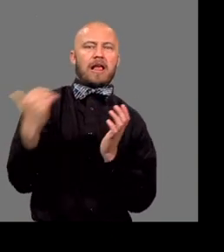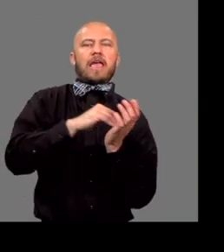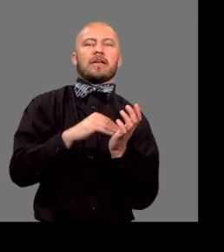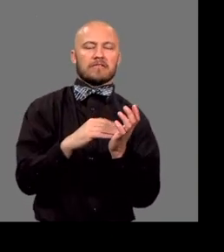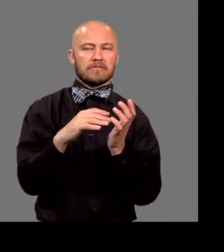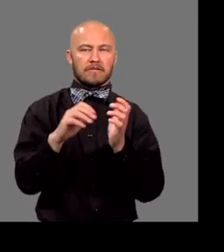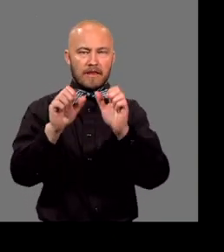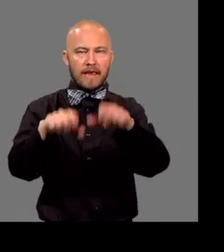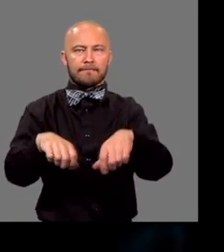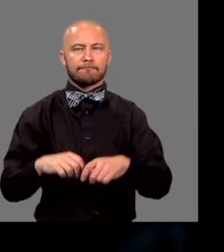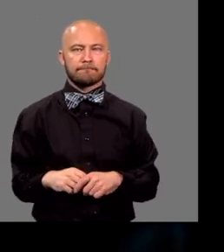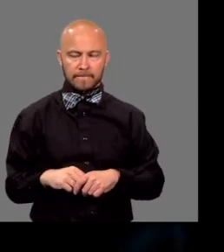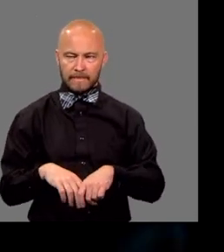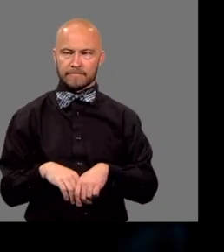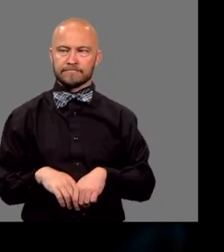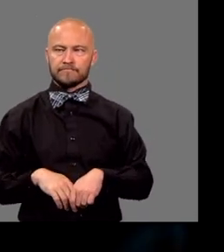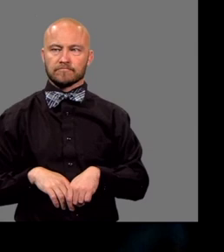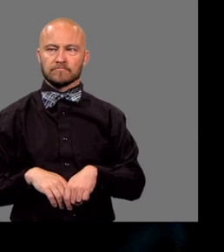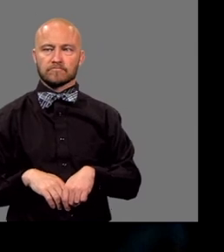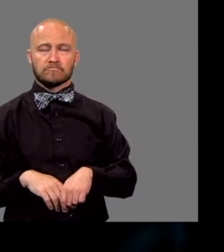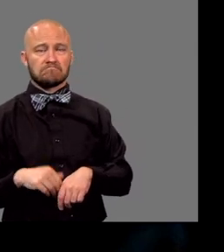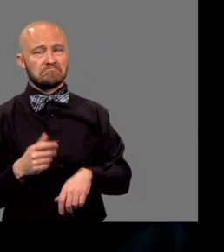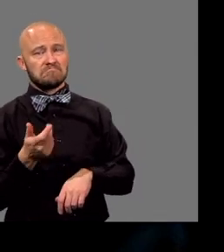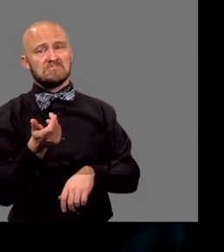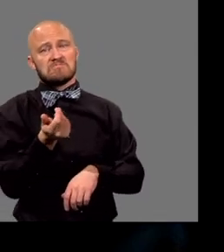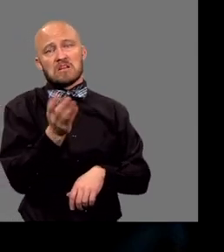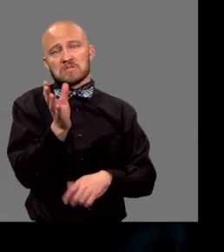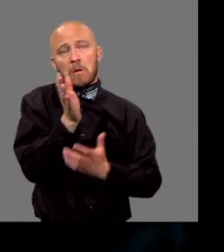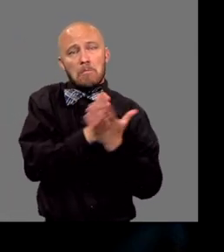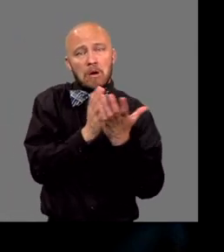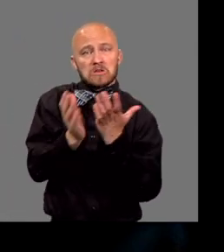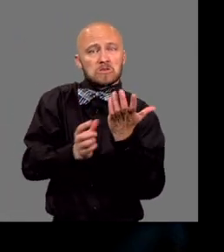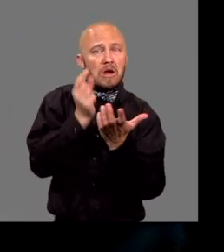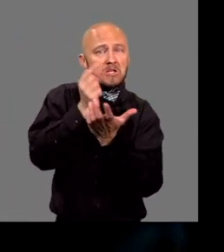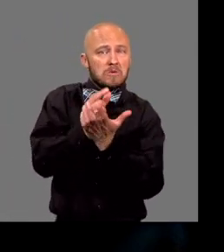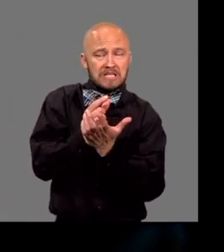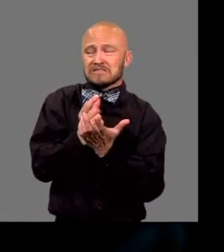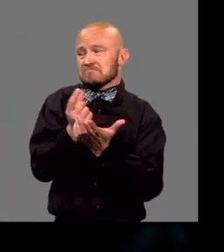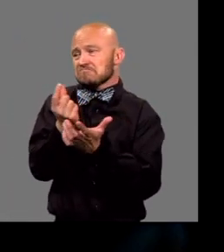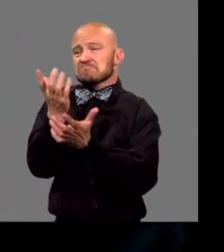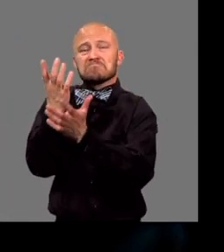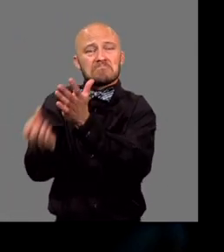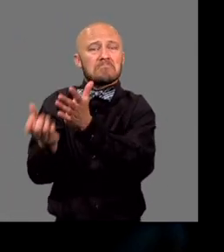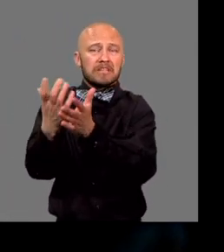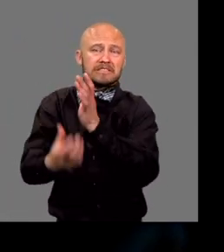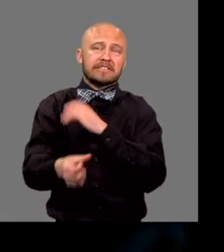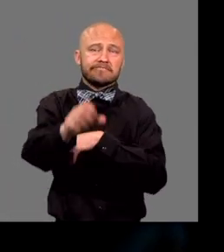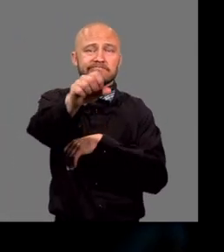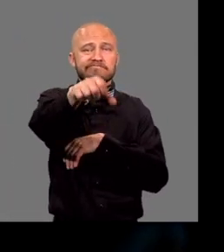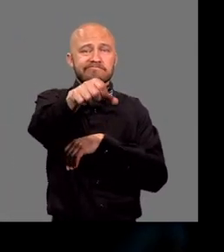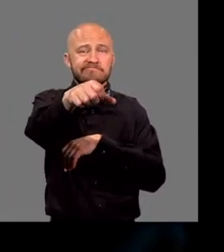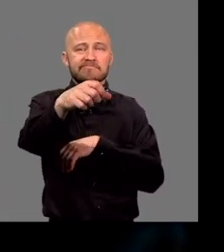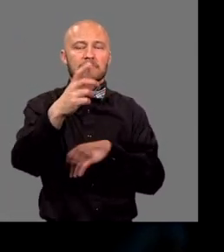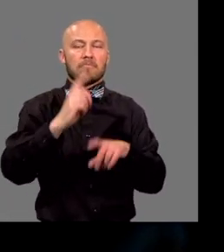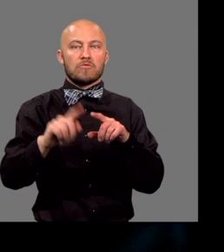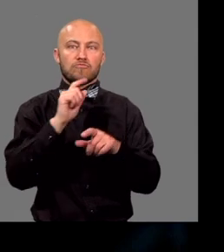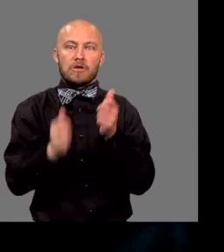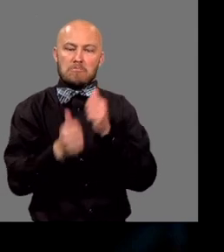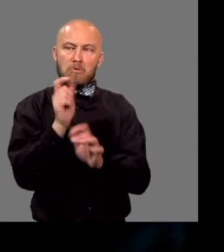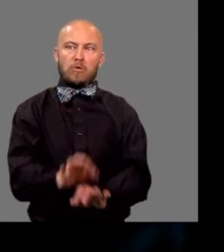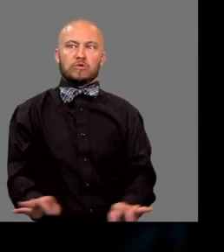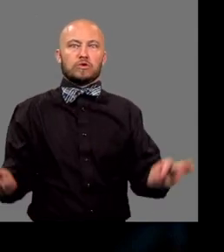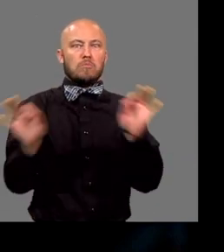when you need it. Now, while certain traditional elements of a graduation are missing today, what is most important at any